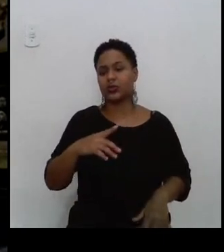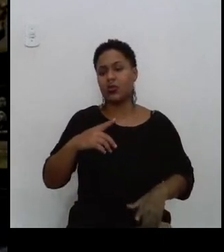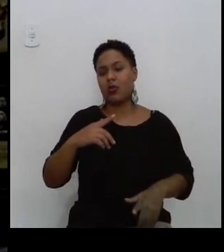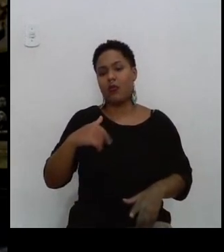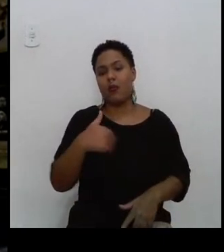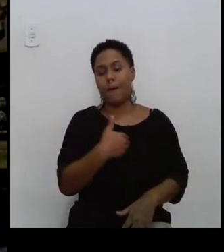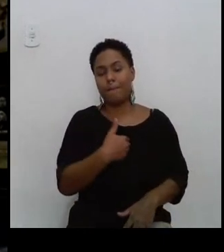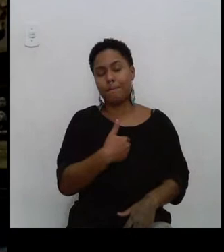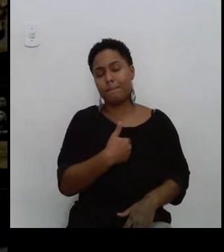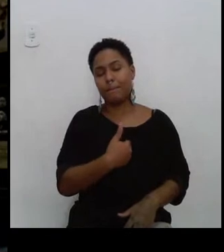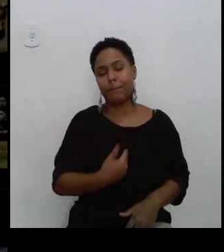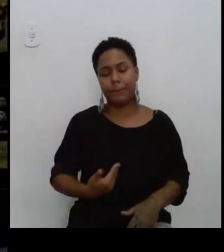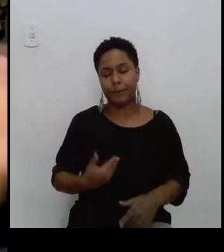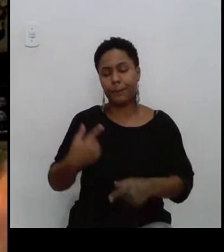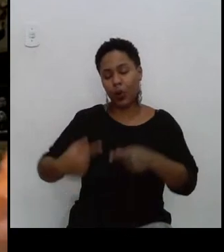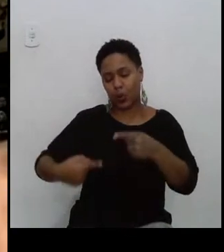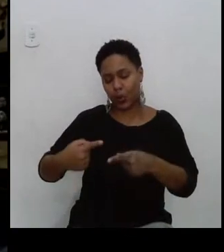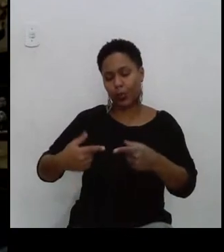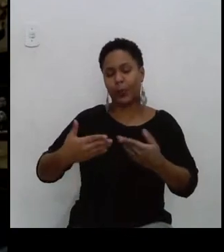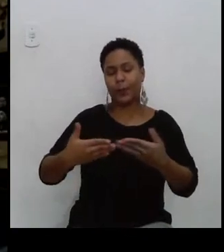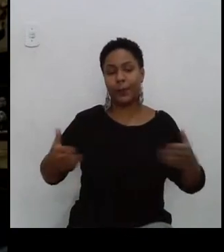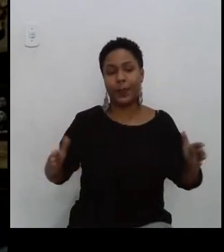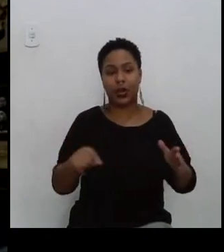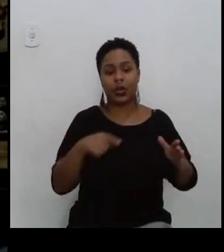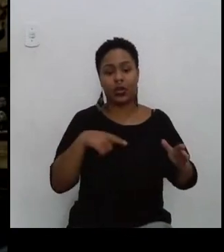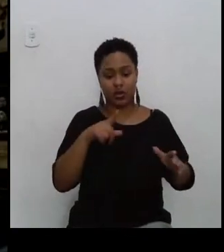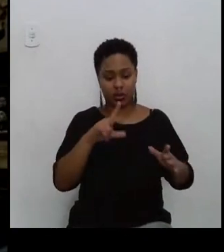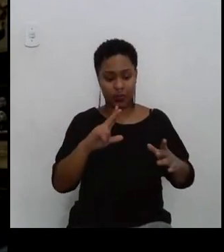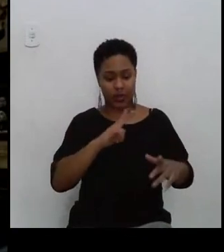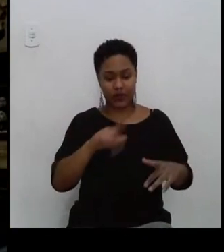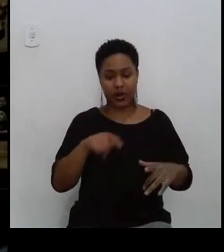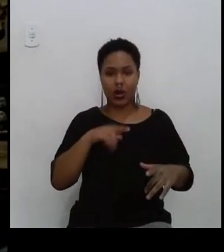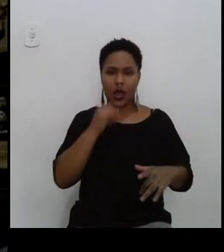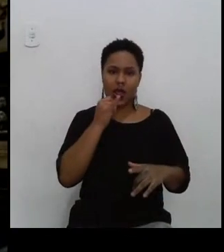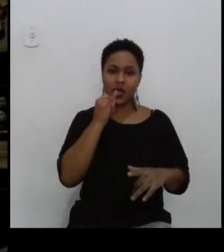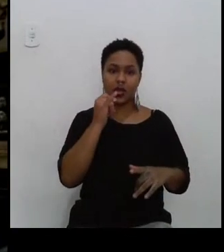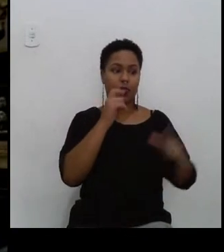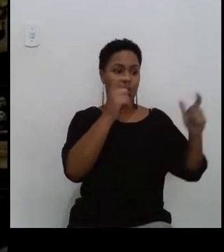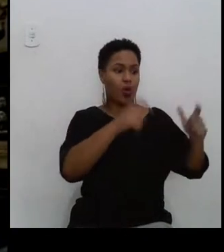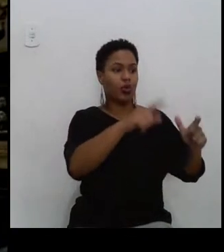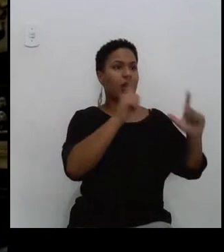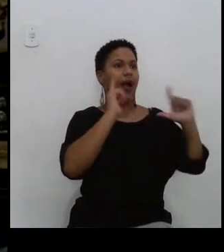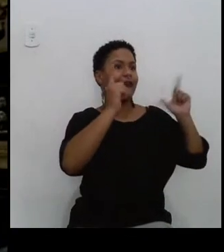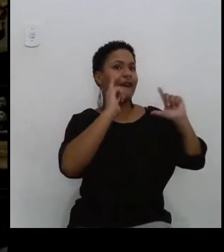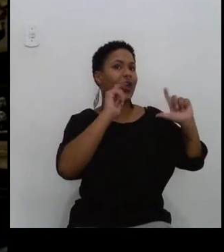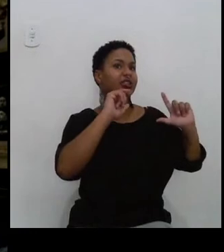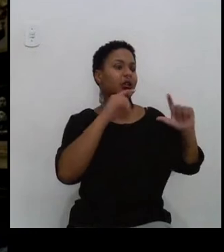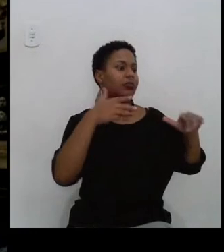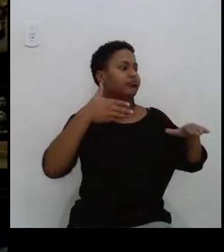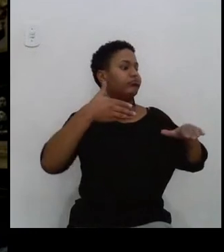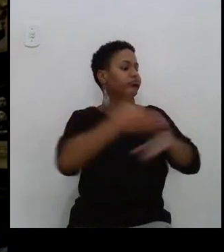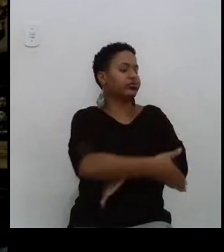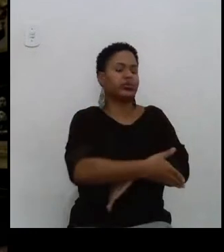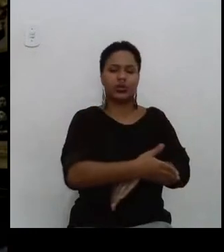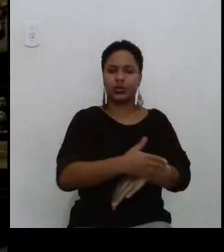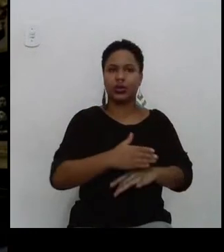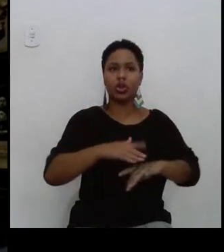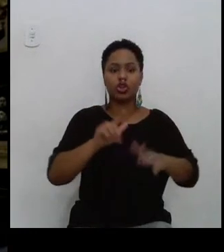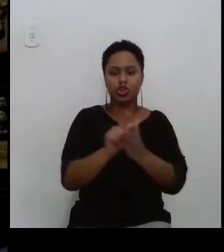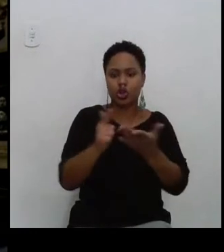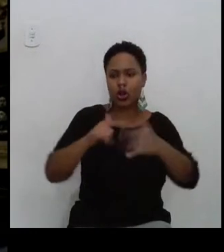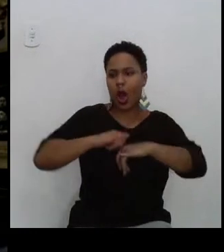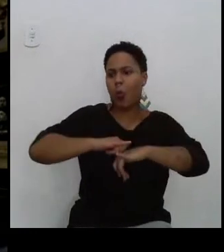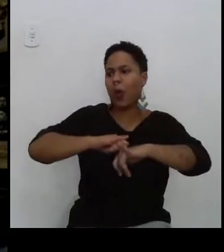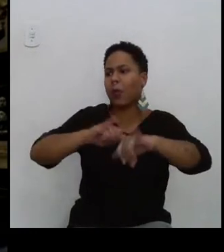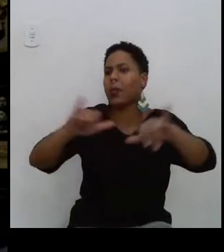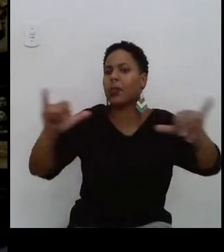calm and your remedies and whiskers on de comidas conserto flores Public